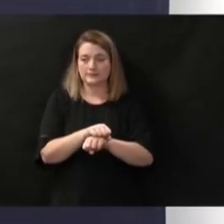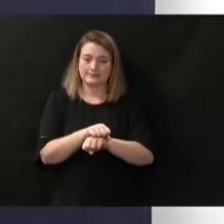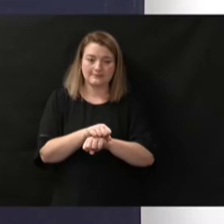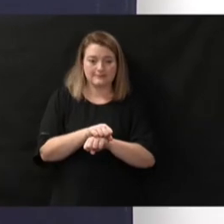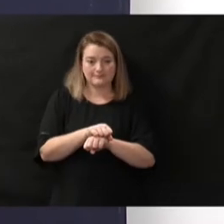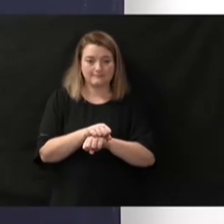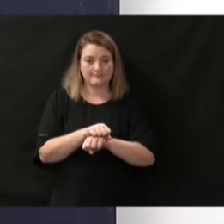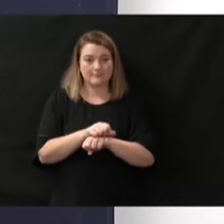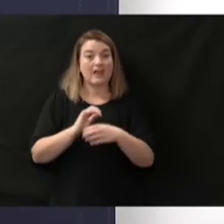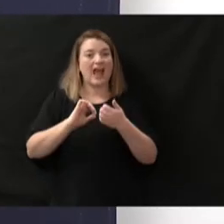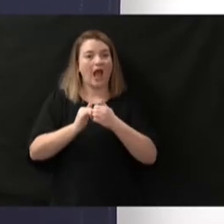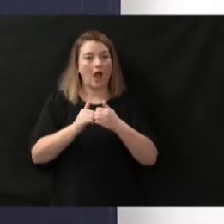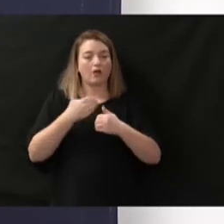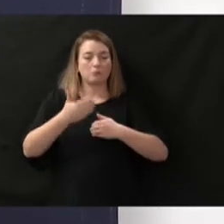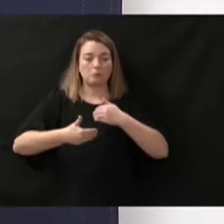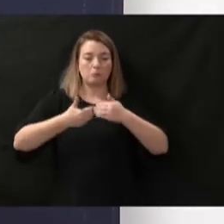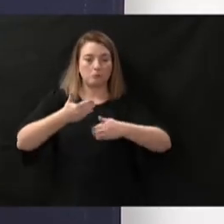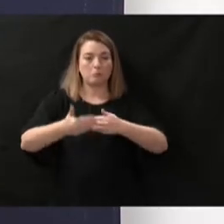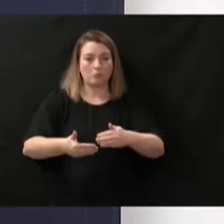the procedure.